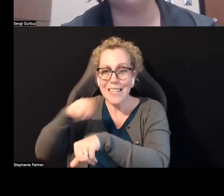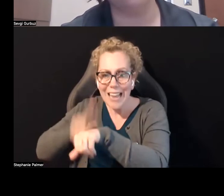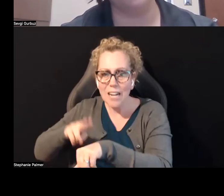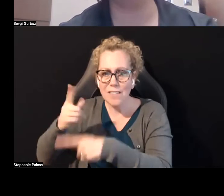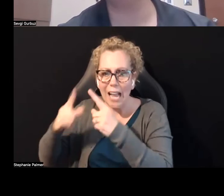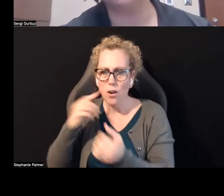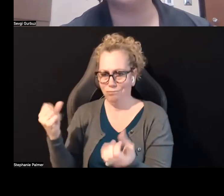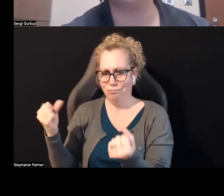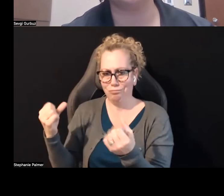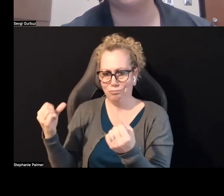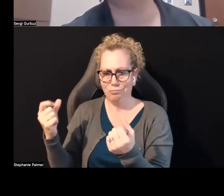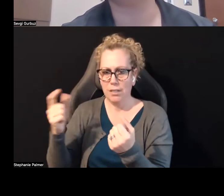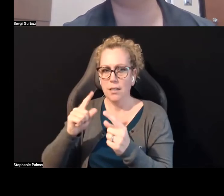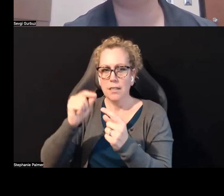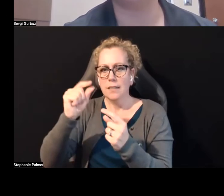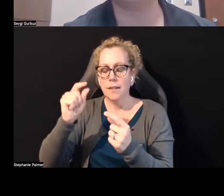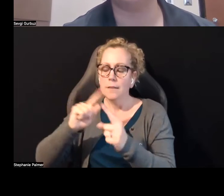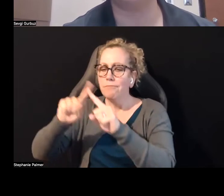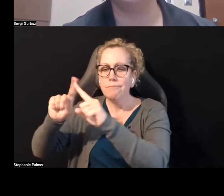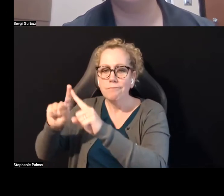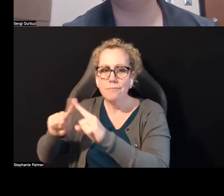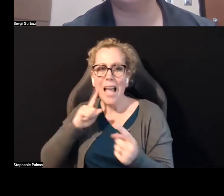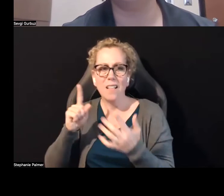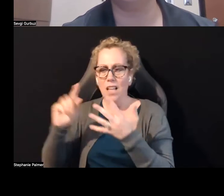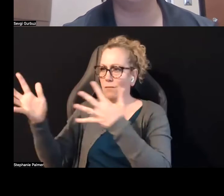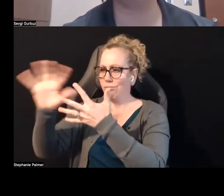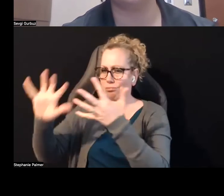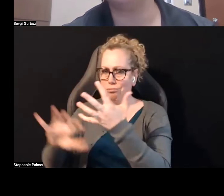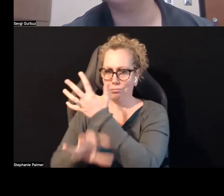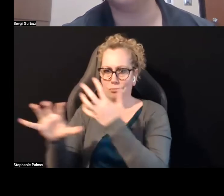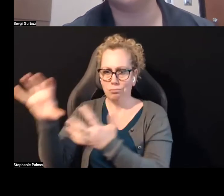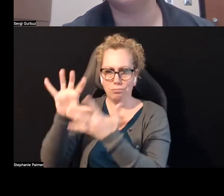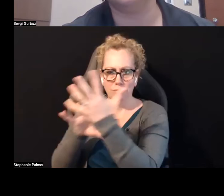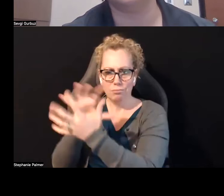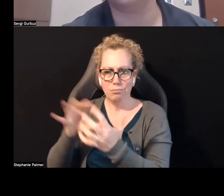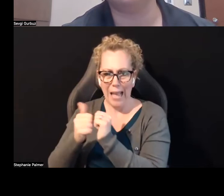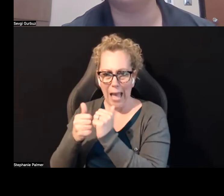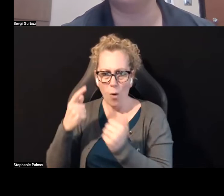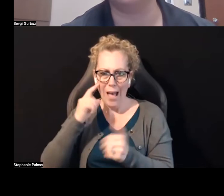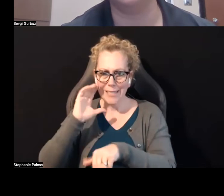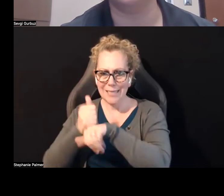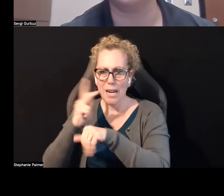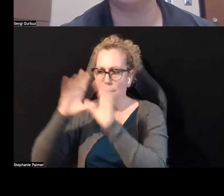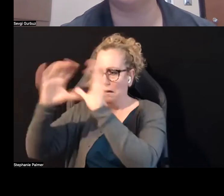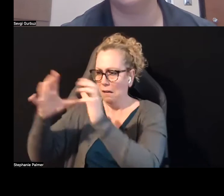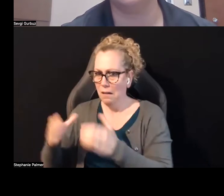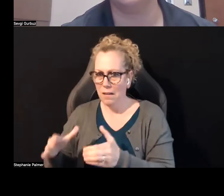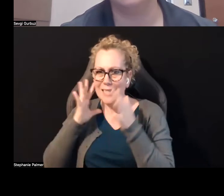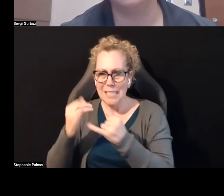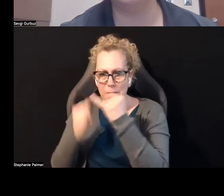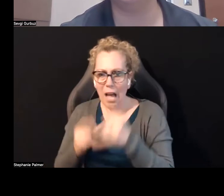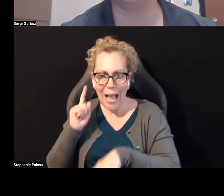can see that all of the points are so wonderfully intermixed together that who knows how you would design a decision boundary between this,